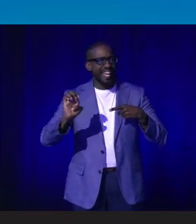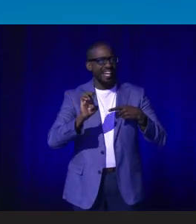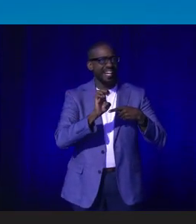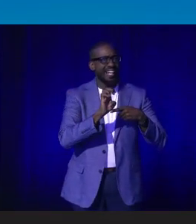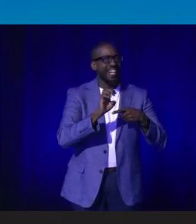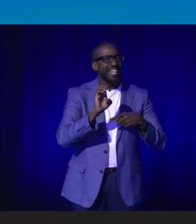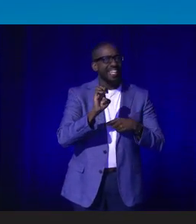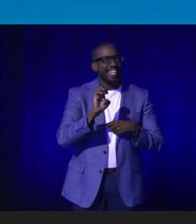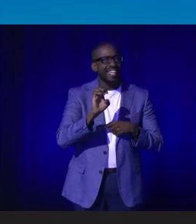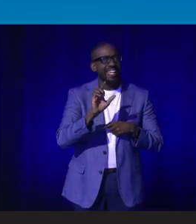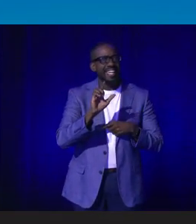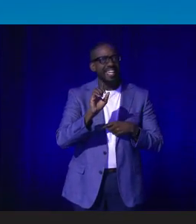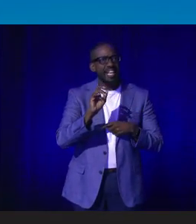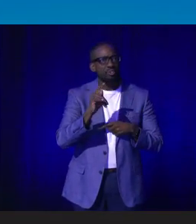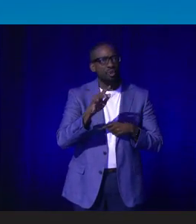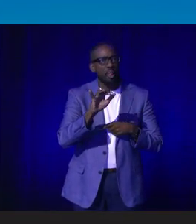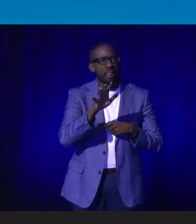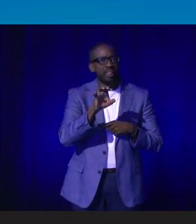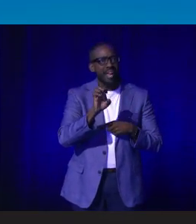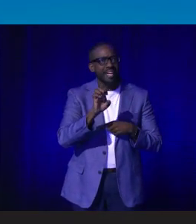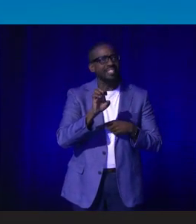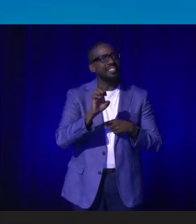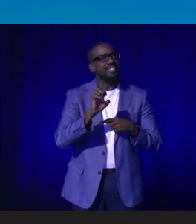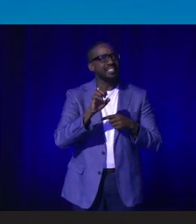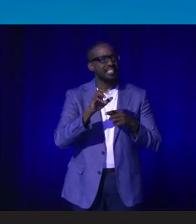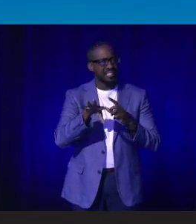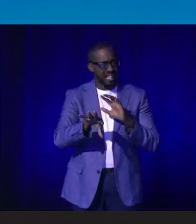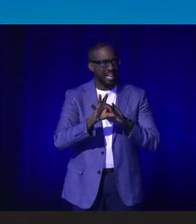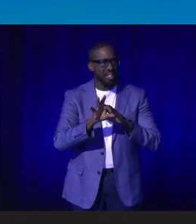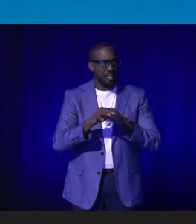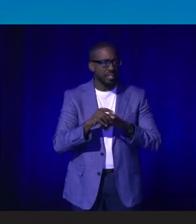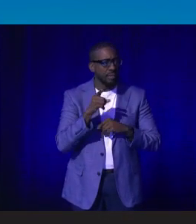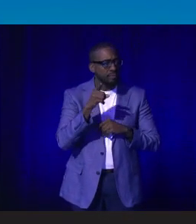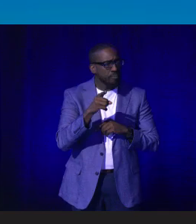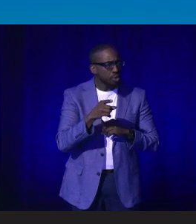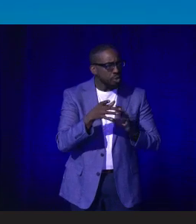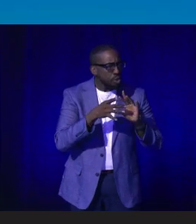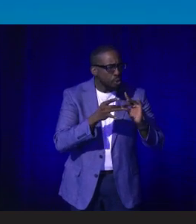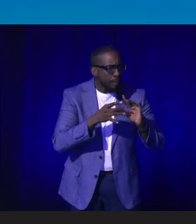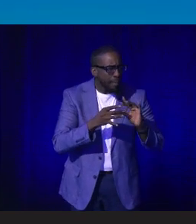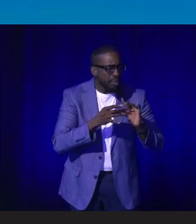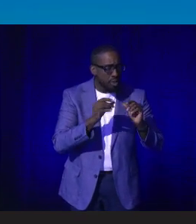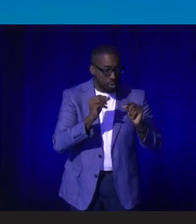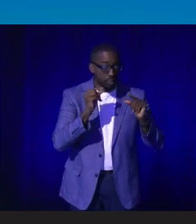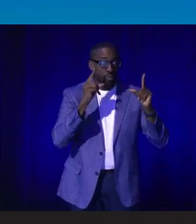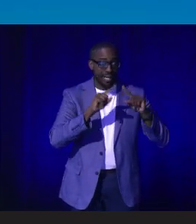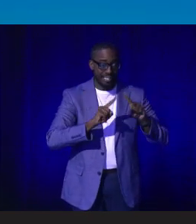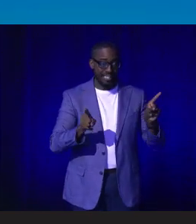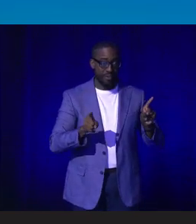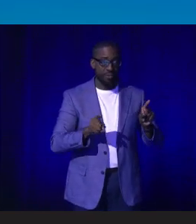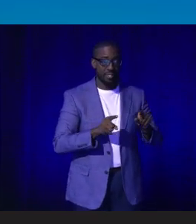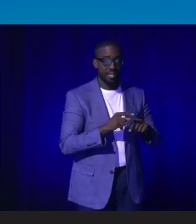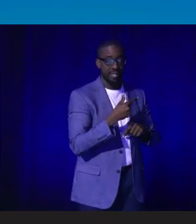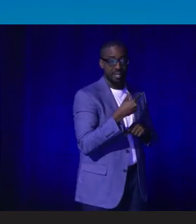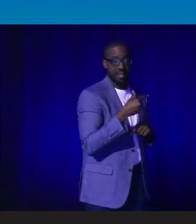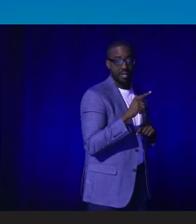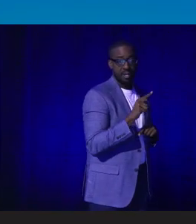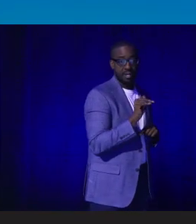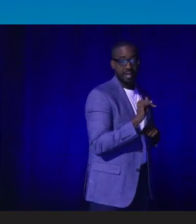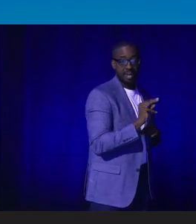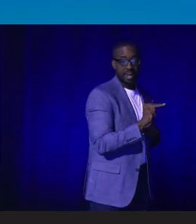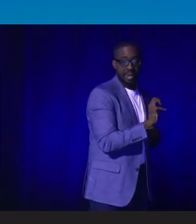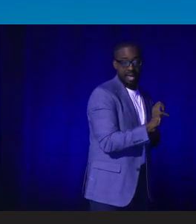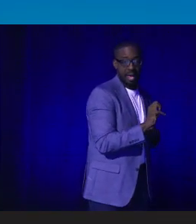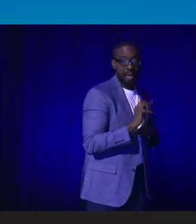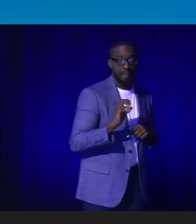You mentioned a surprising difference between glyme and carbonate bases, and to me I see ether or carbonyl, and I